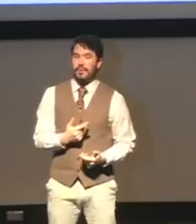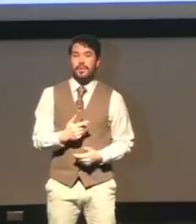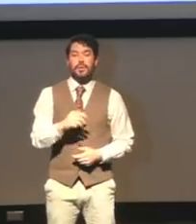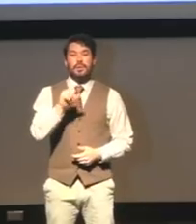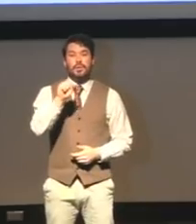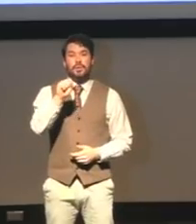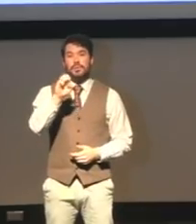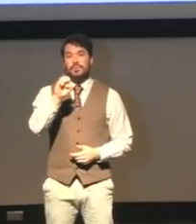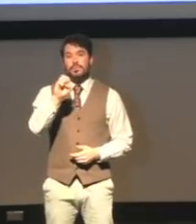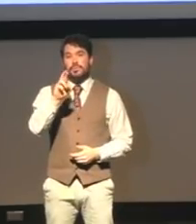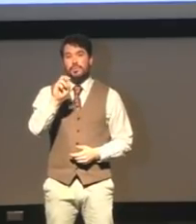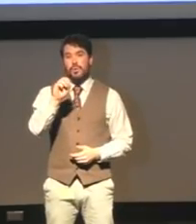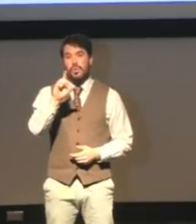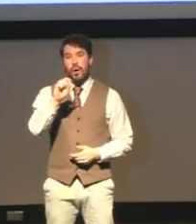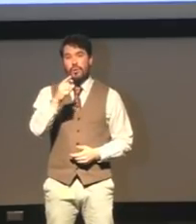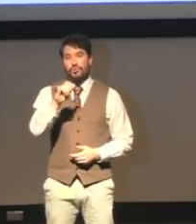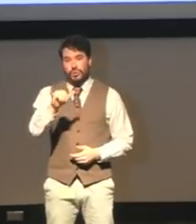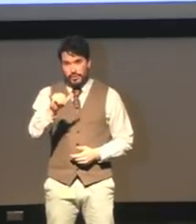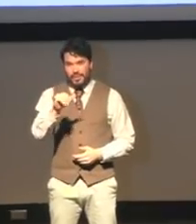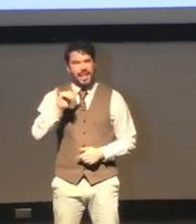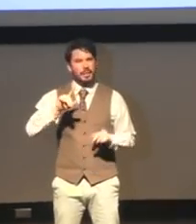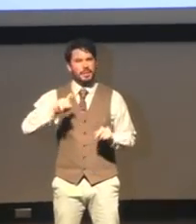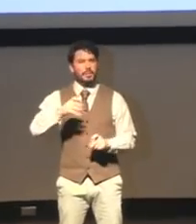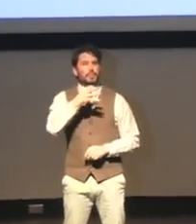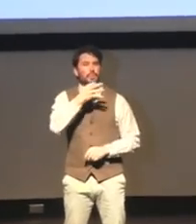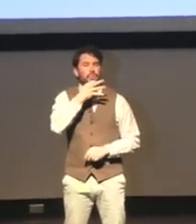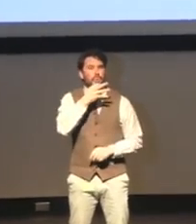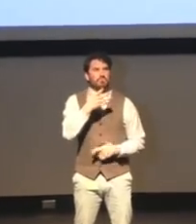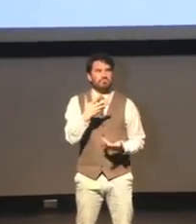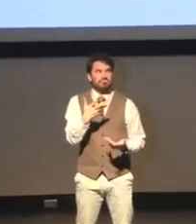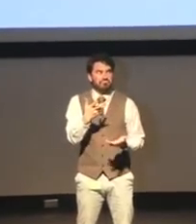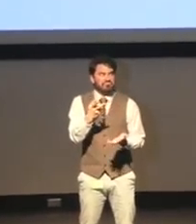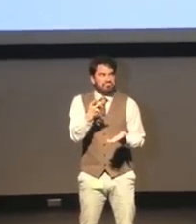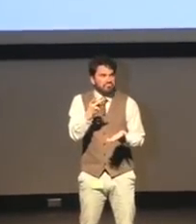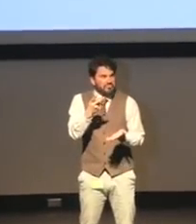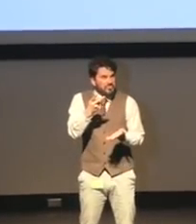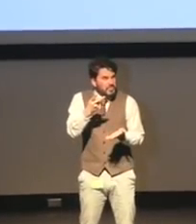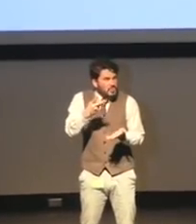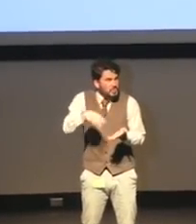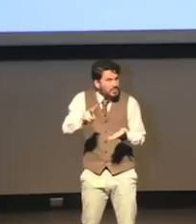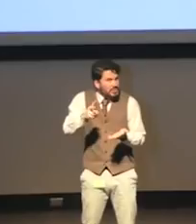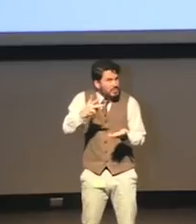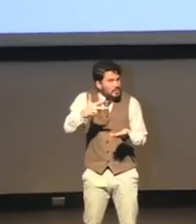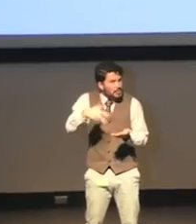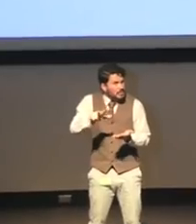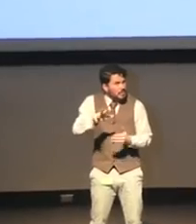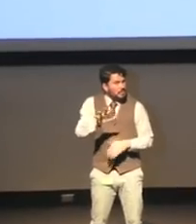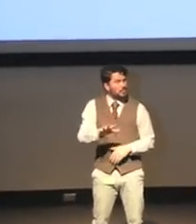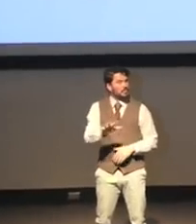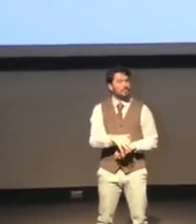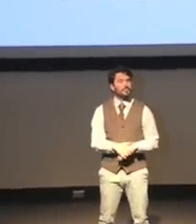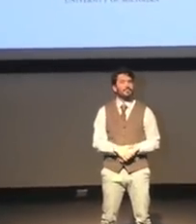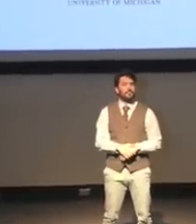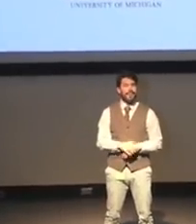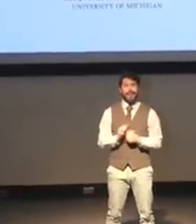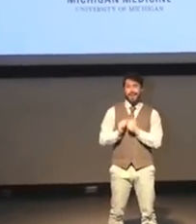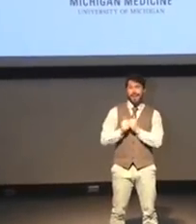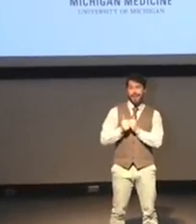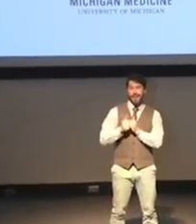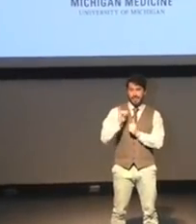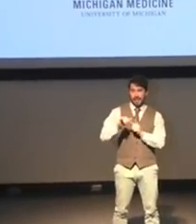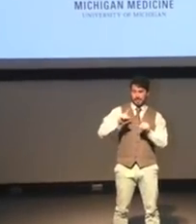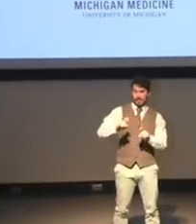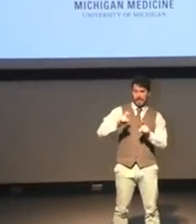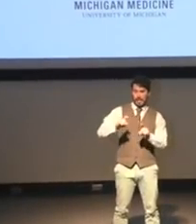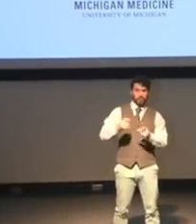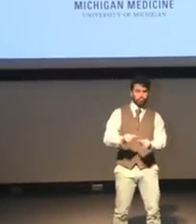testing available soon, and that's in weeks, I would say. And how that's used throughout the health system, I think, has yet to